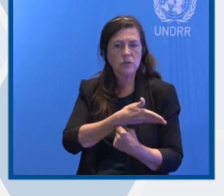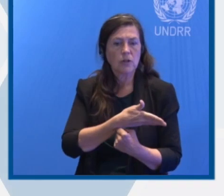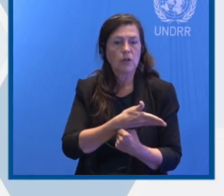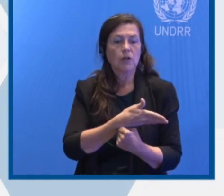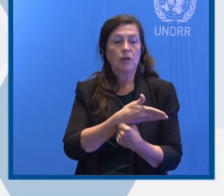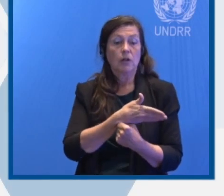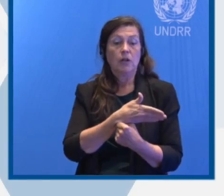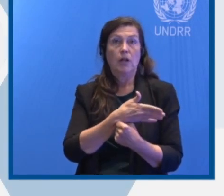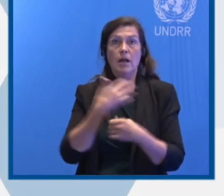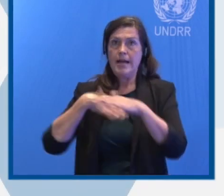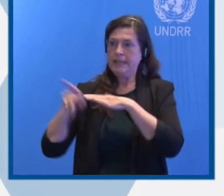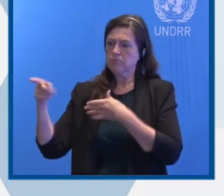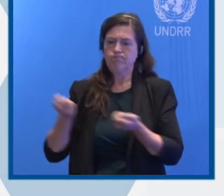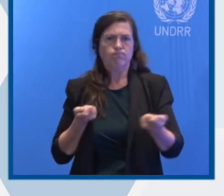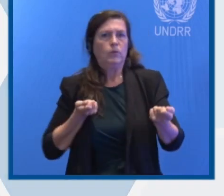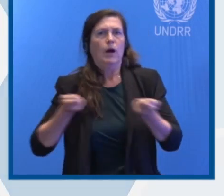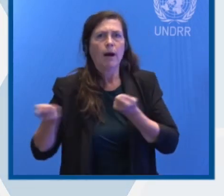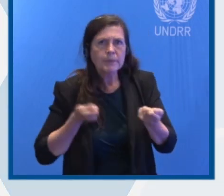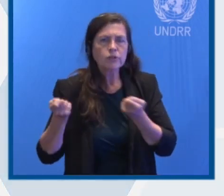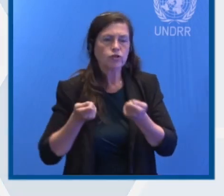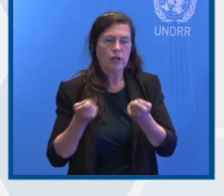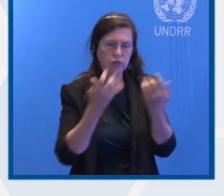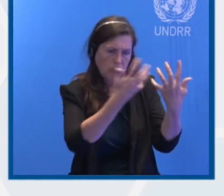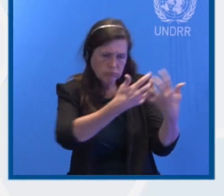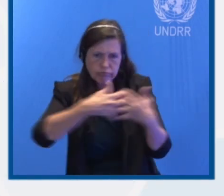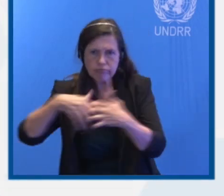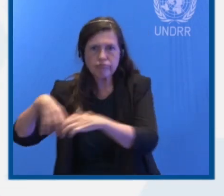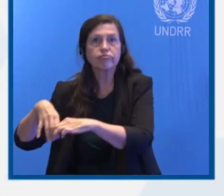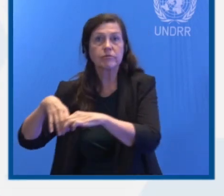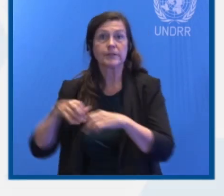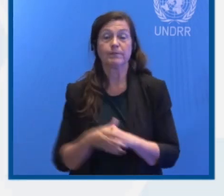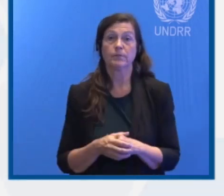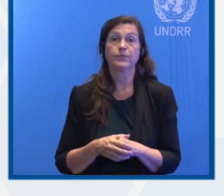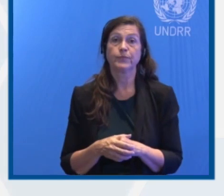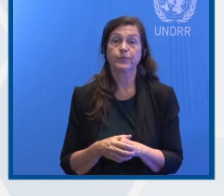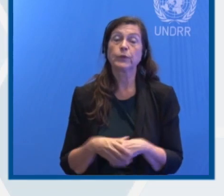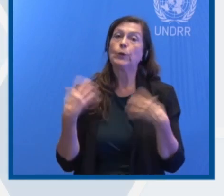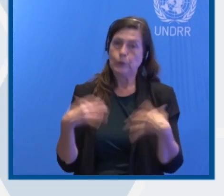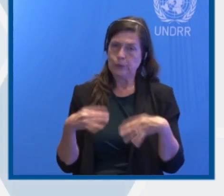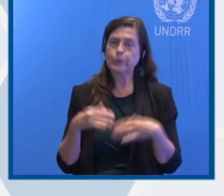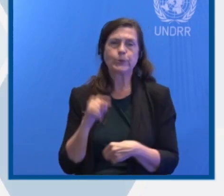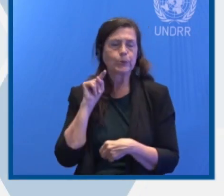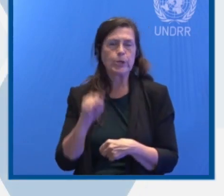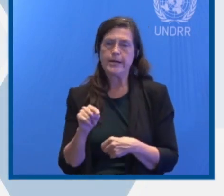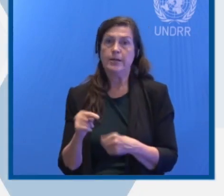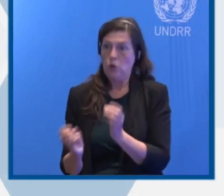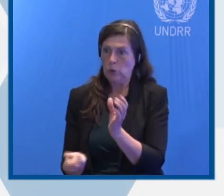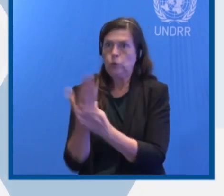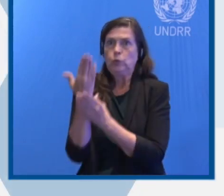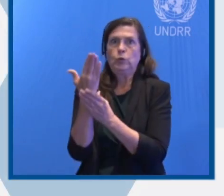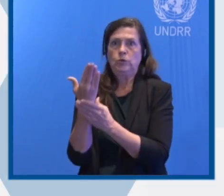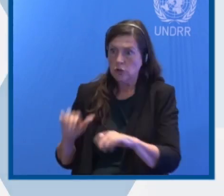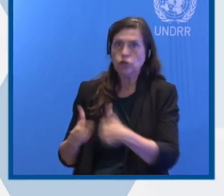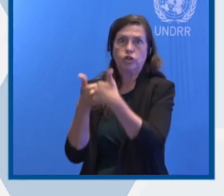mean that, as I mentioned before, the new challenges like pandemic,